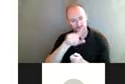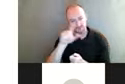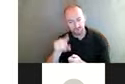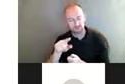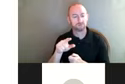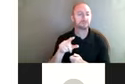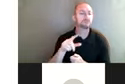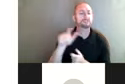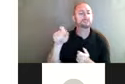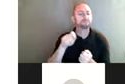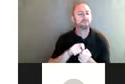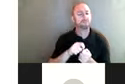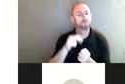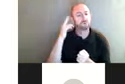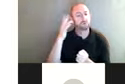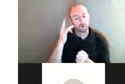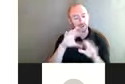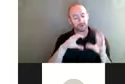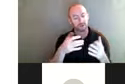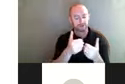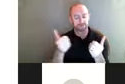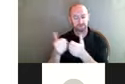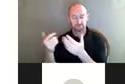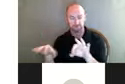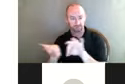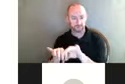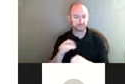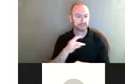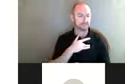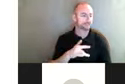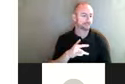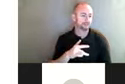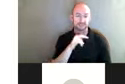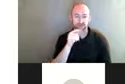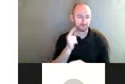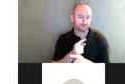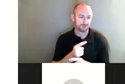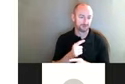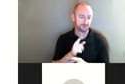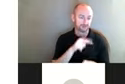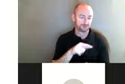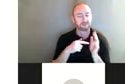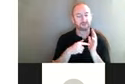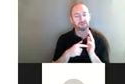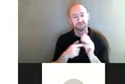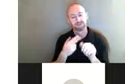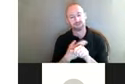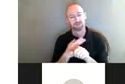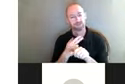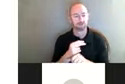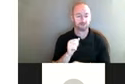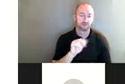why certain class breaks are relevant. And the default is generally not the right answer. So if, for instance, you use ArcGIS,